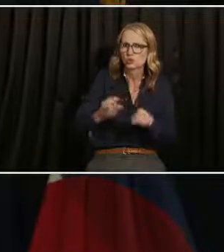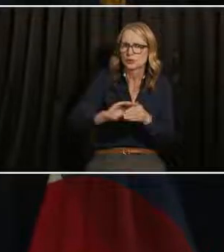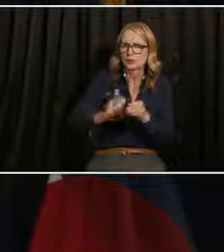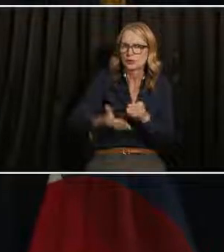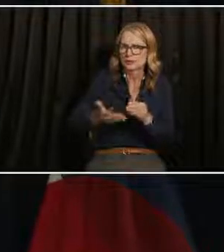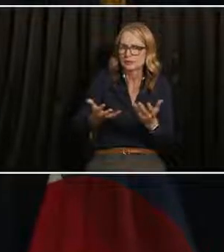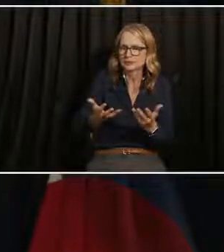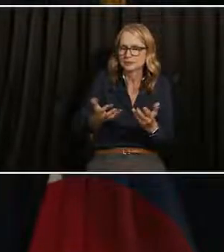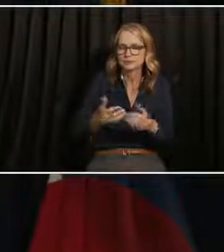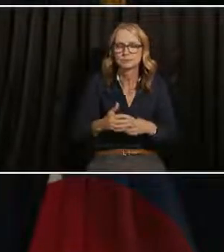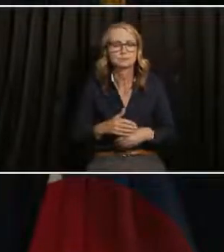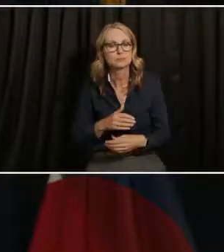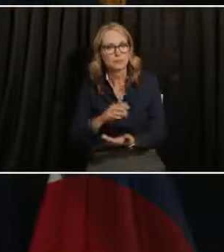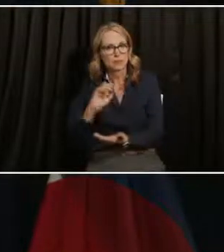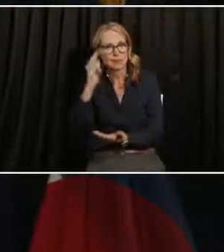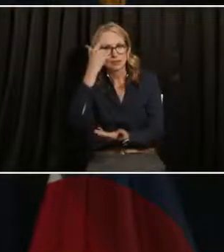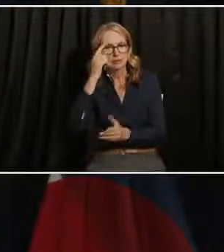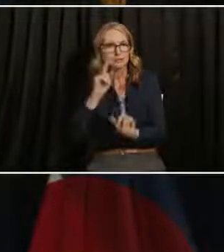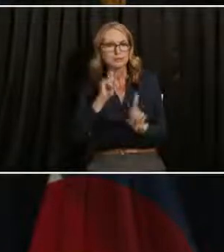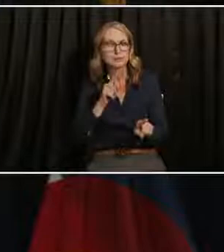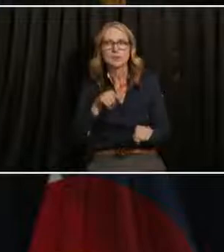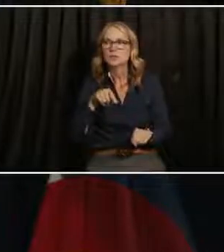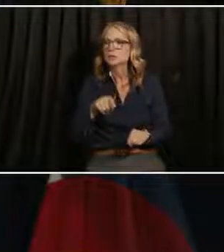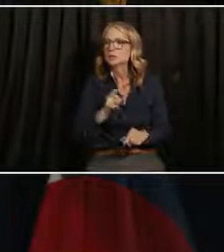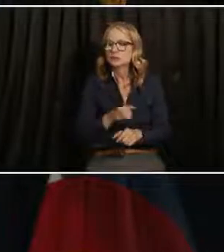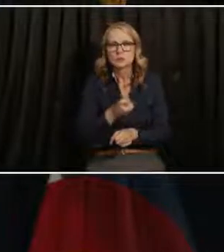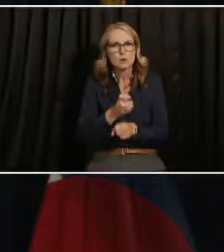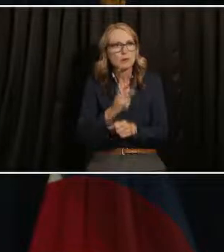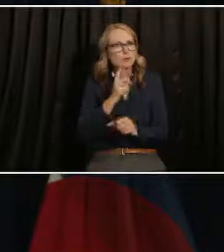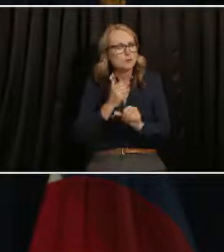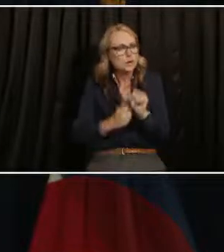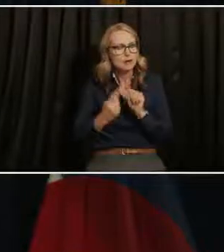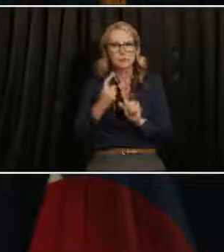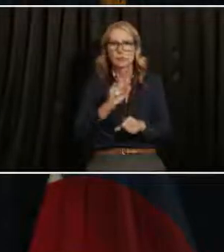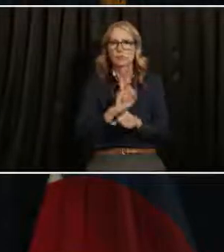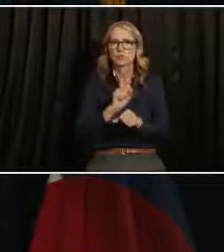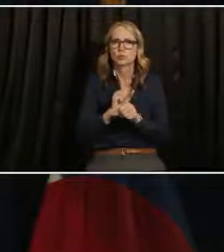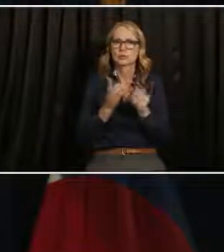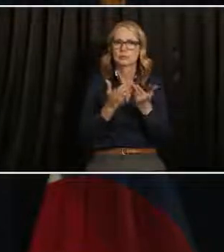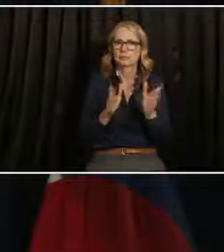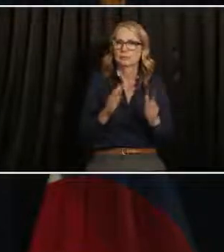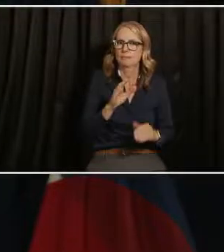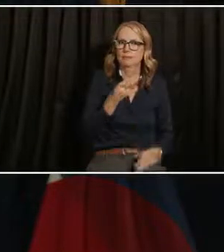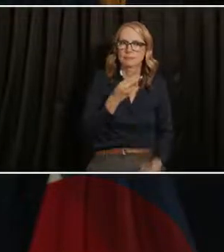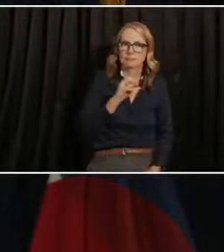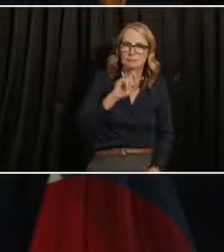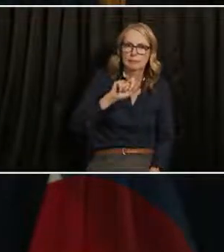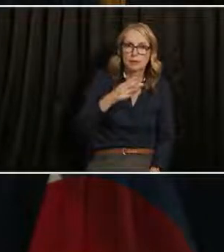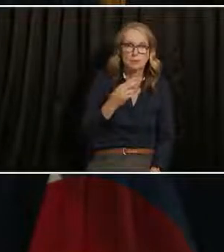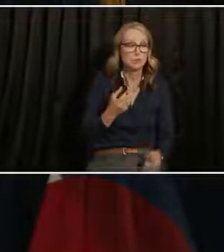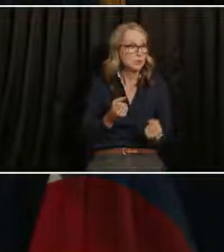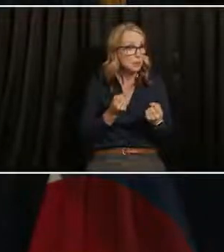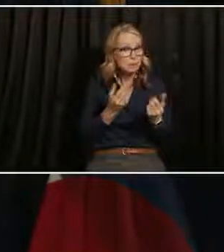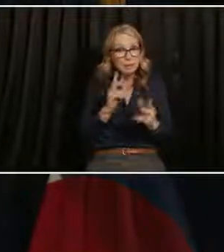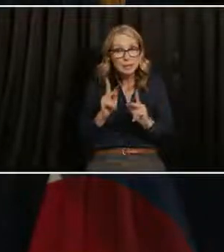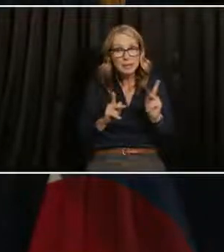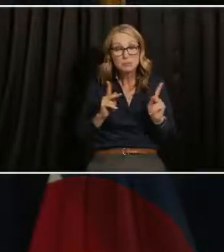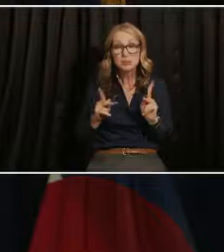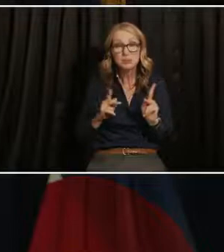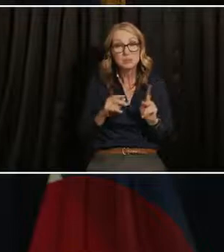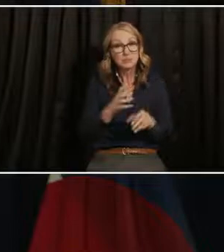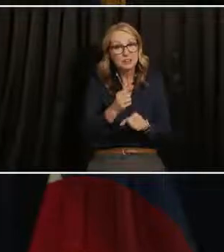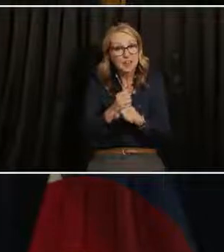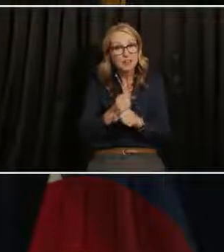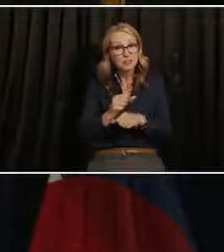been hard, and everybody that works in public health, our county public health officials, many of whom have gotten threats and had a